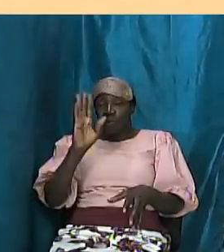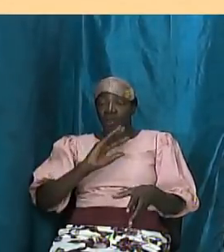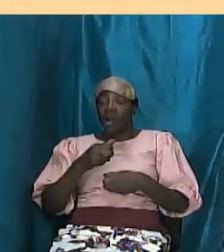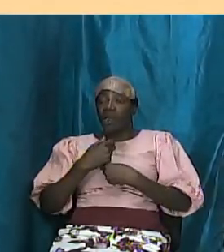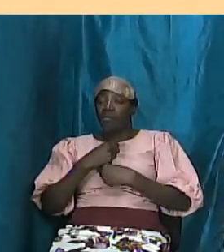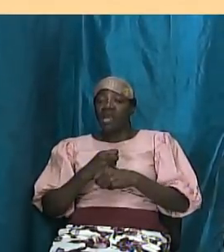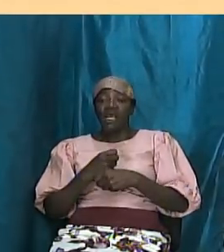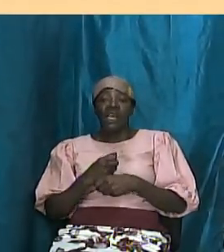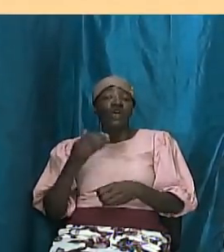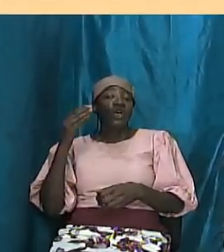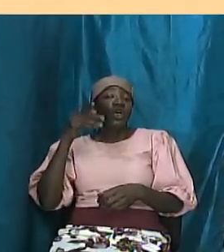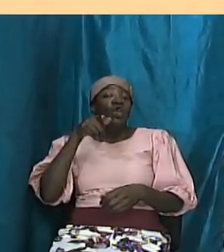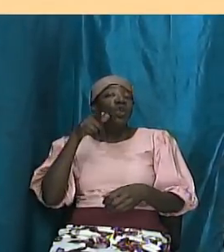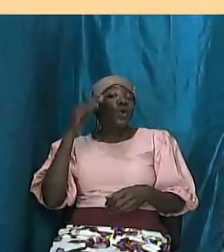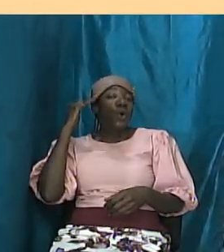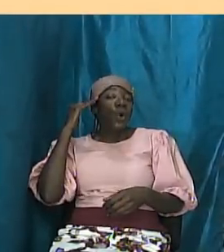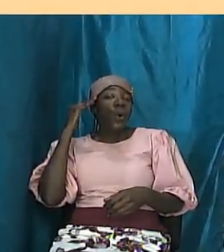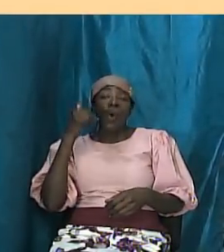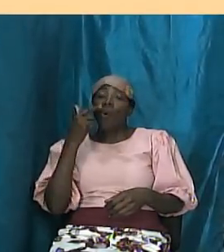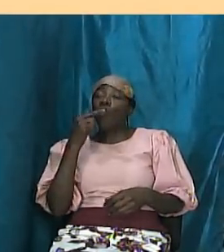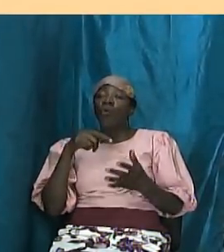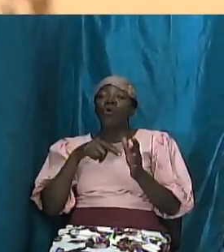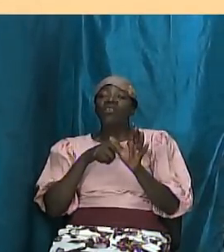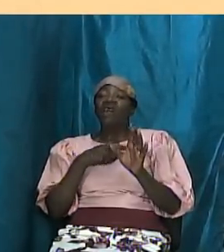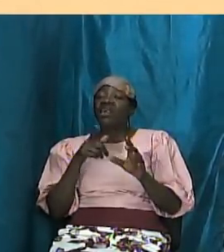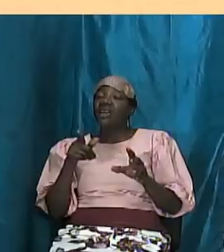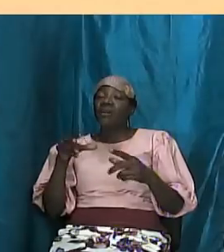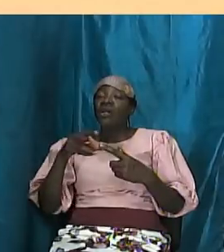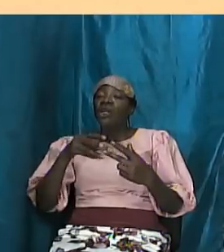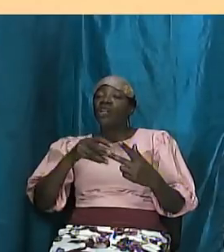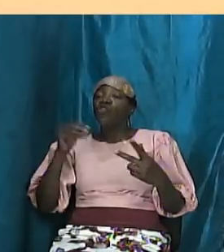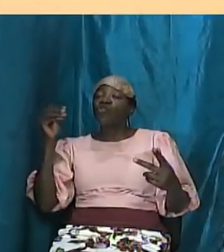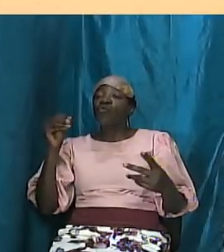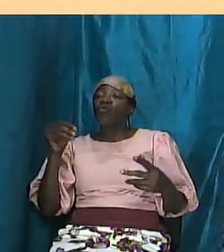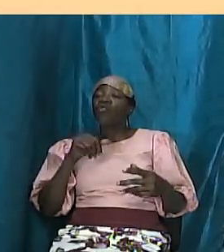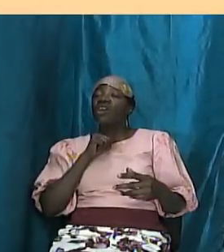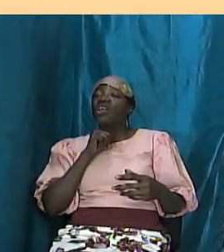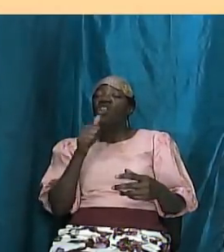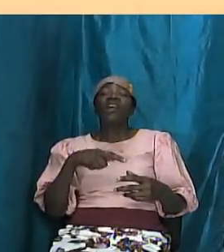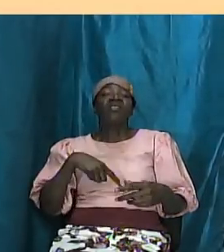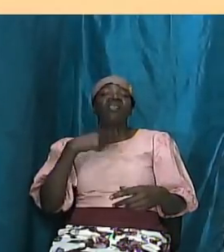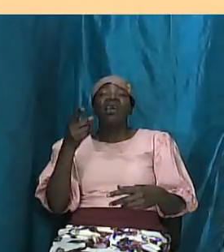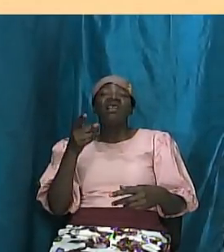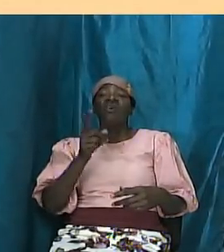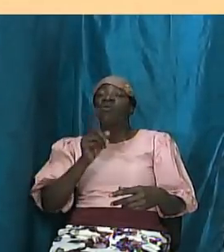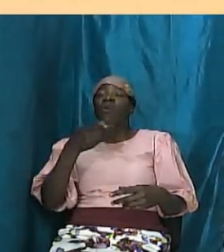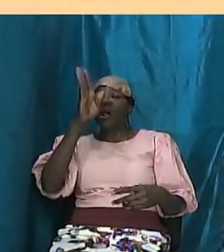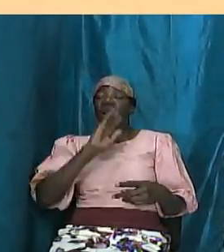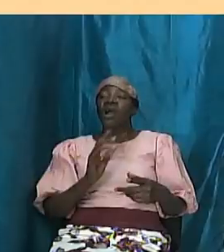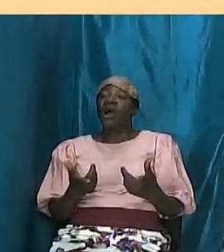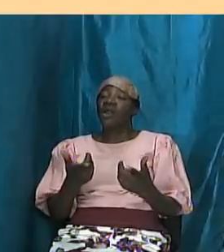it, but he chose not to tell us where he came from. And we can only work with